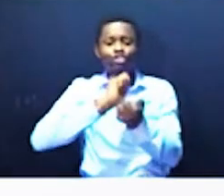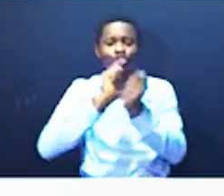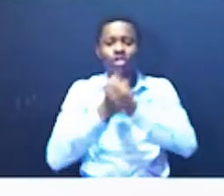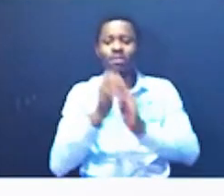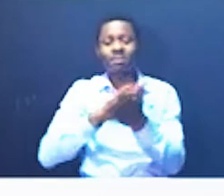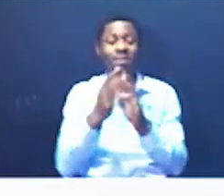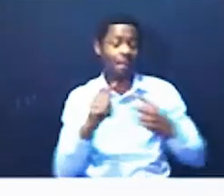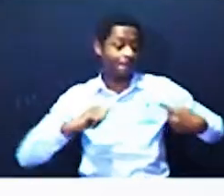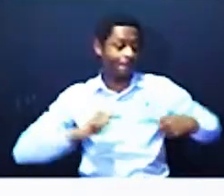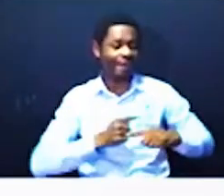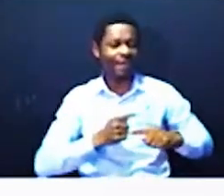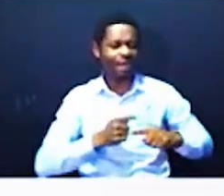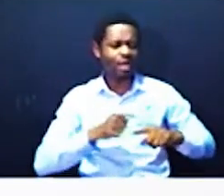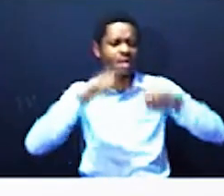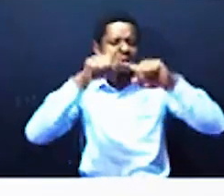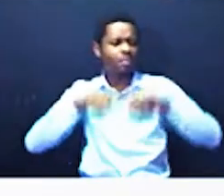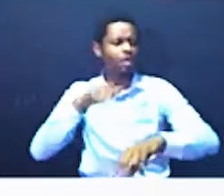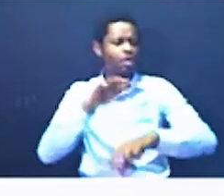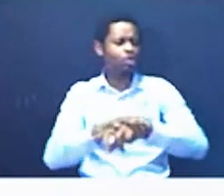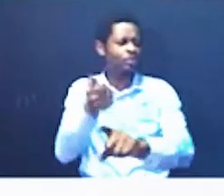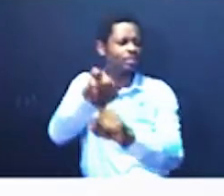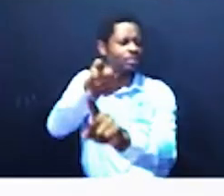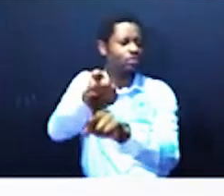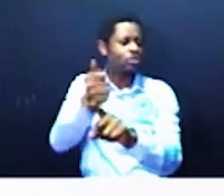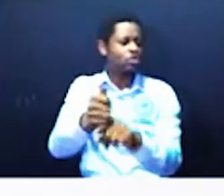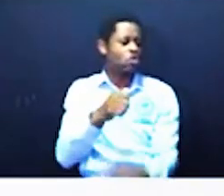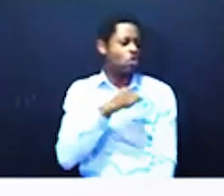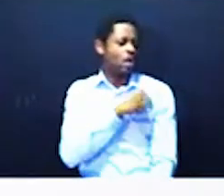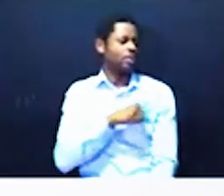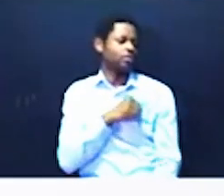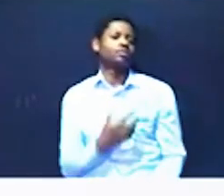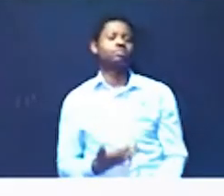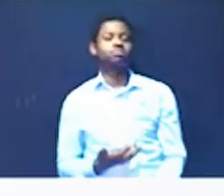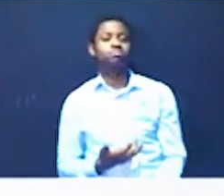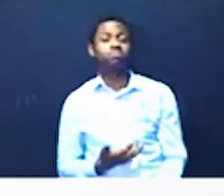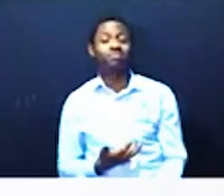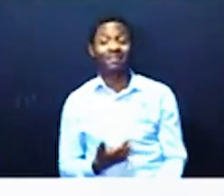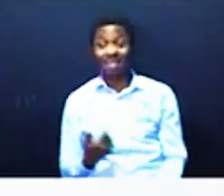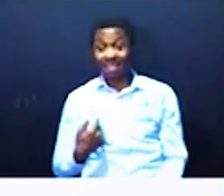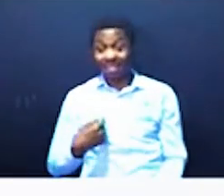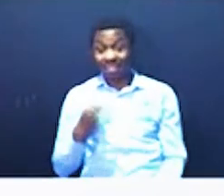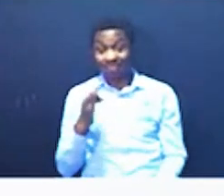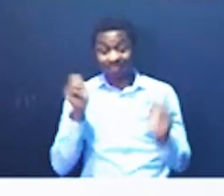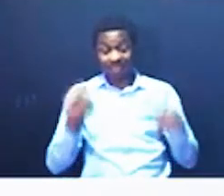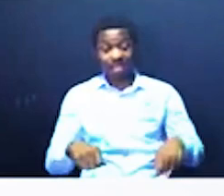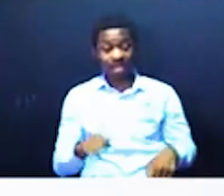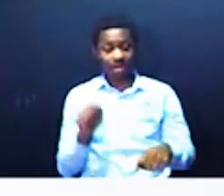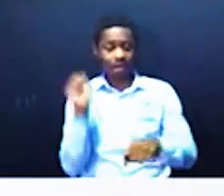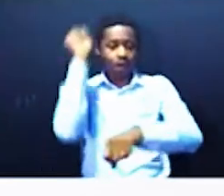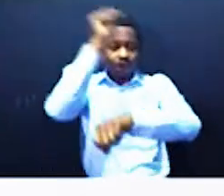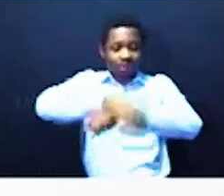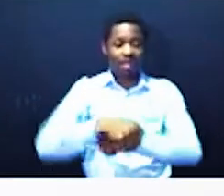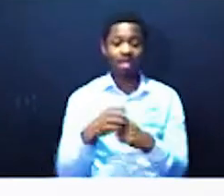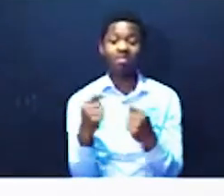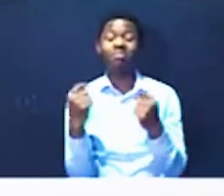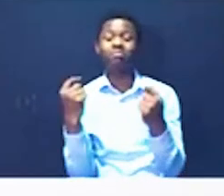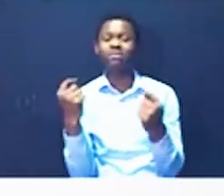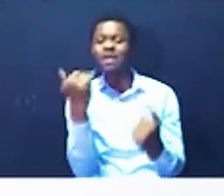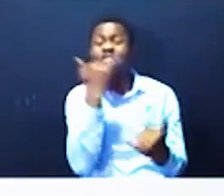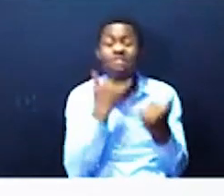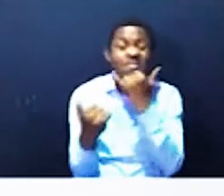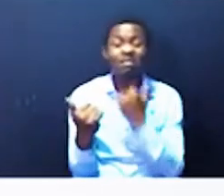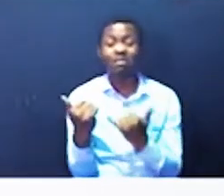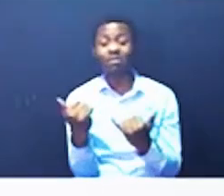offense. And the ability to overcome these offenses is the strength